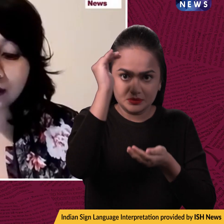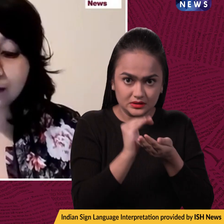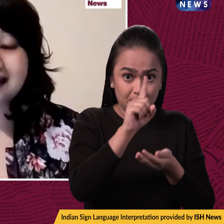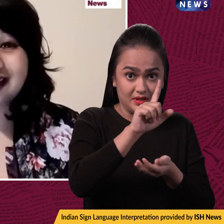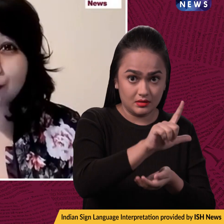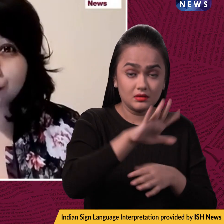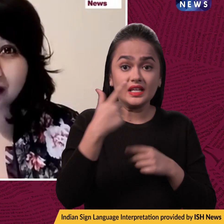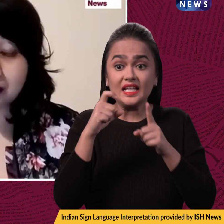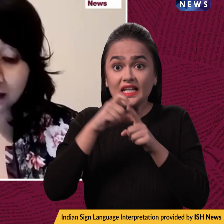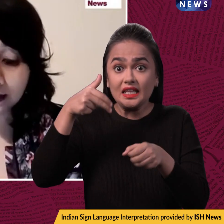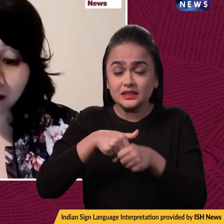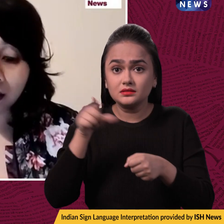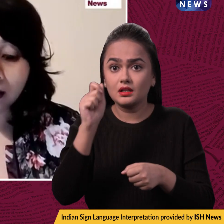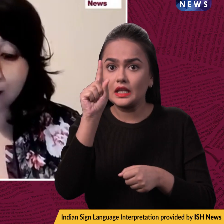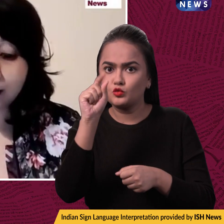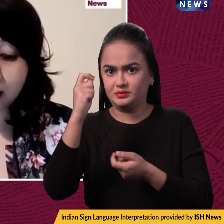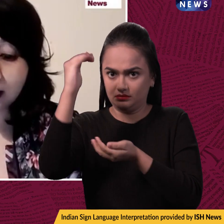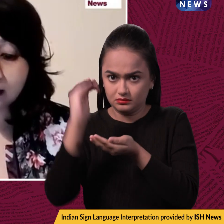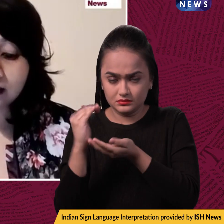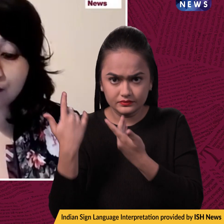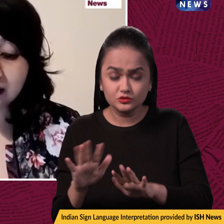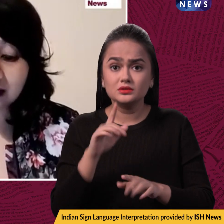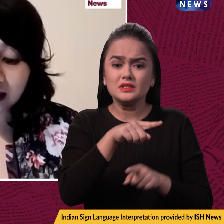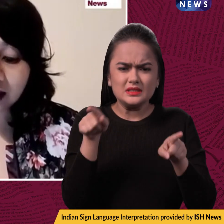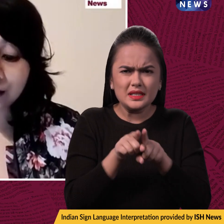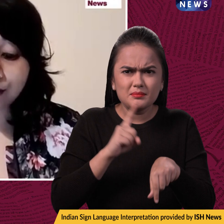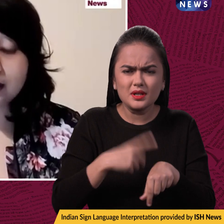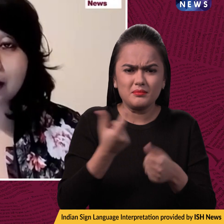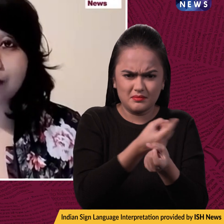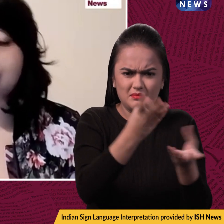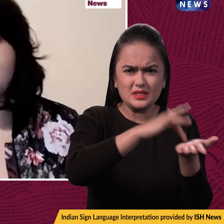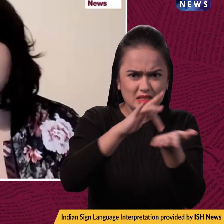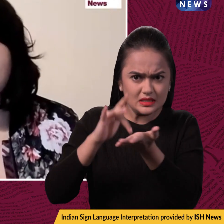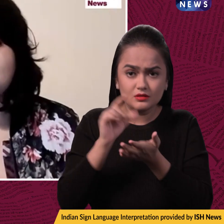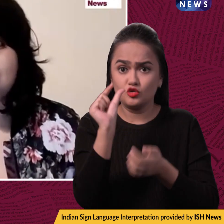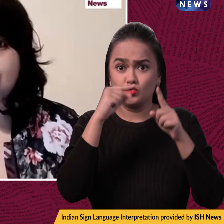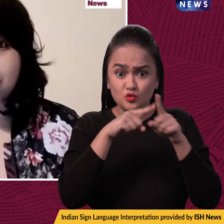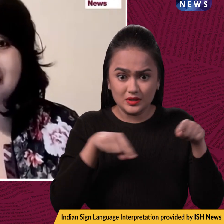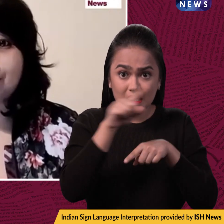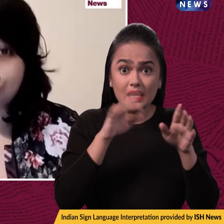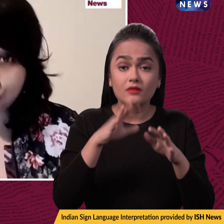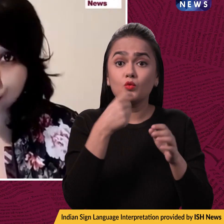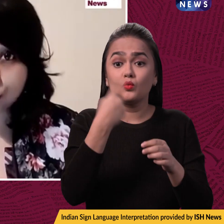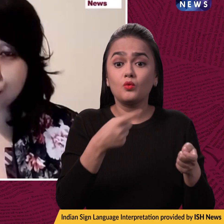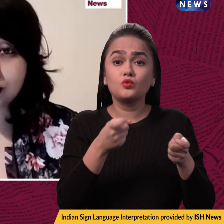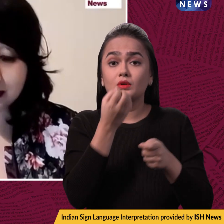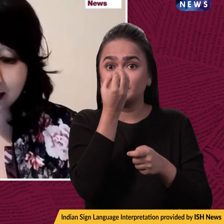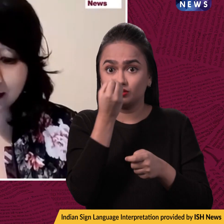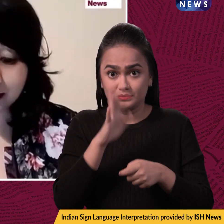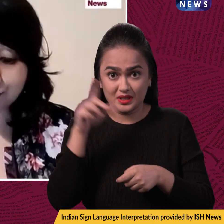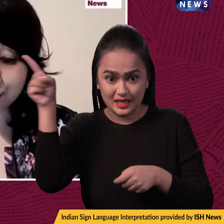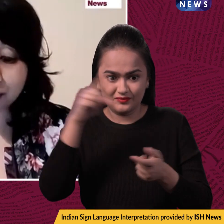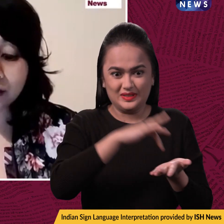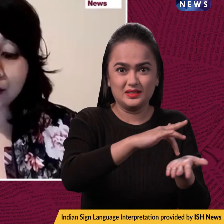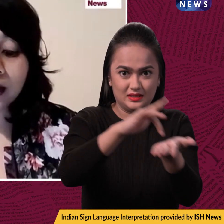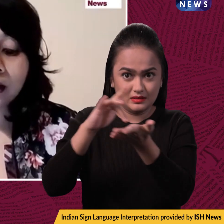on diesel by 10 rupees a litre. Now, meanwhile, several states and union territories run by the BJP have followed suit with the